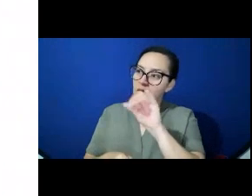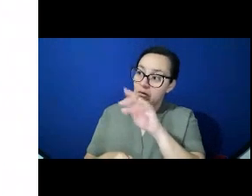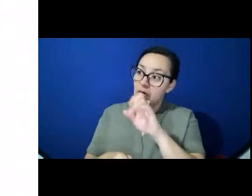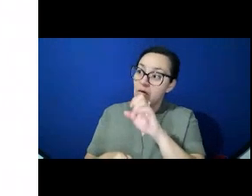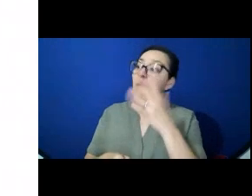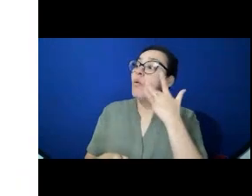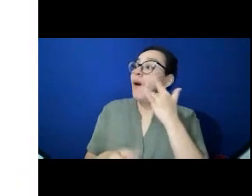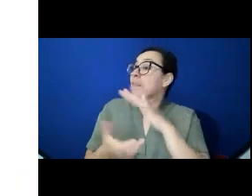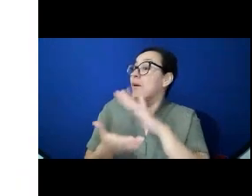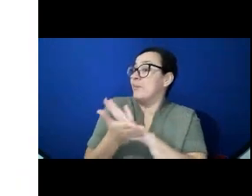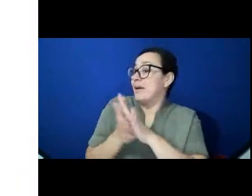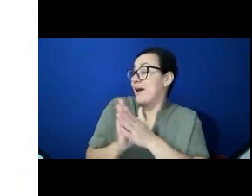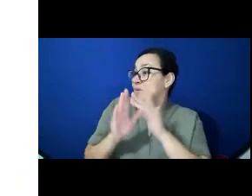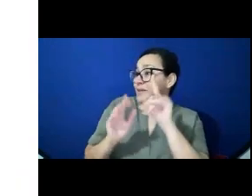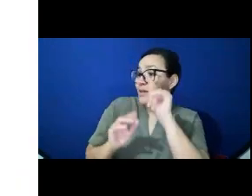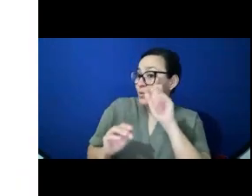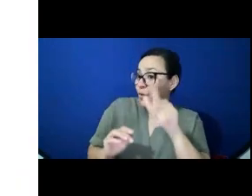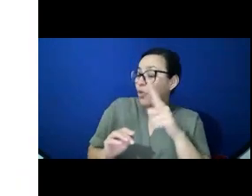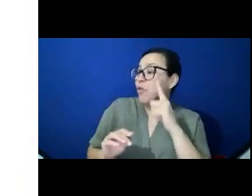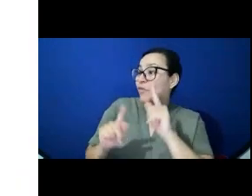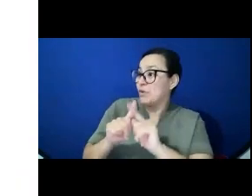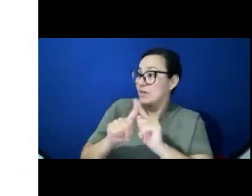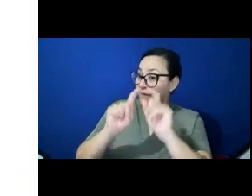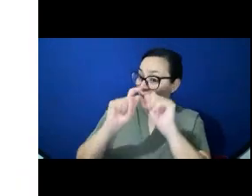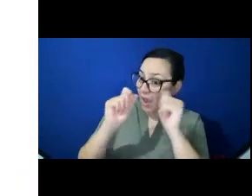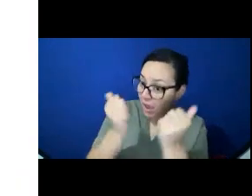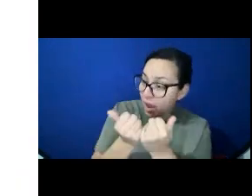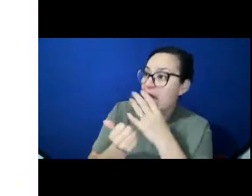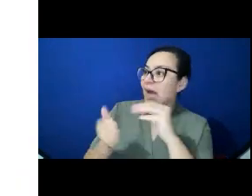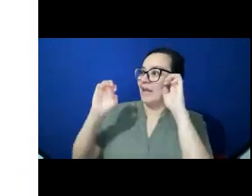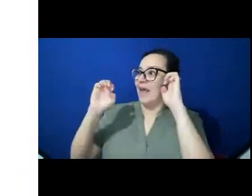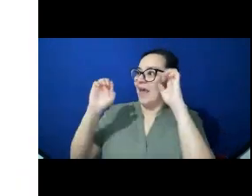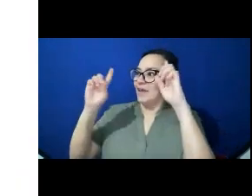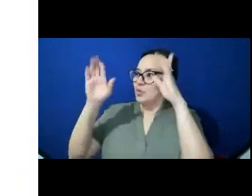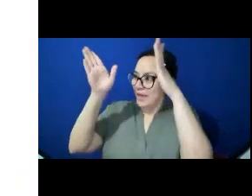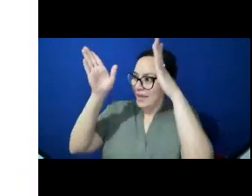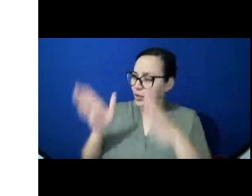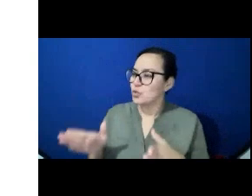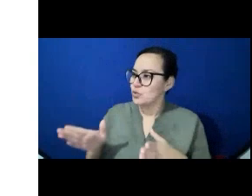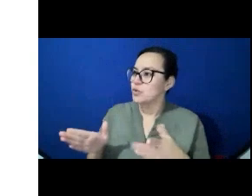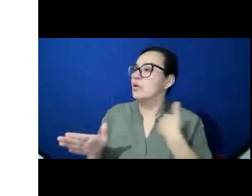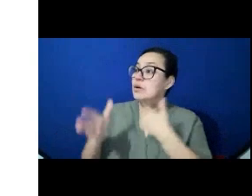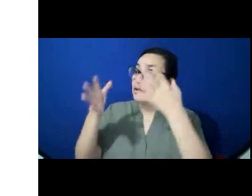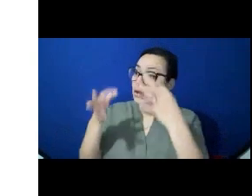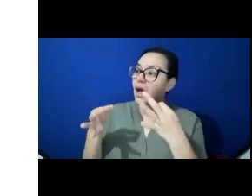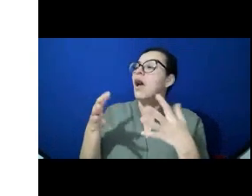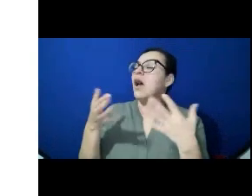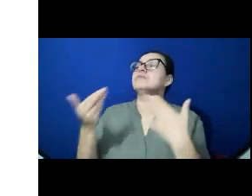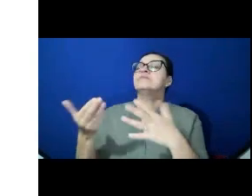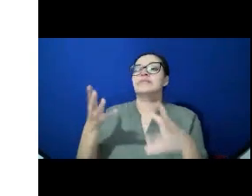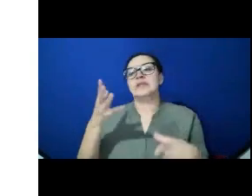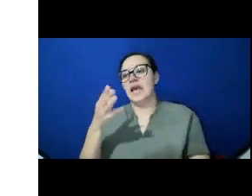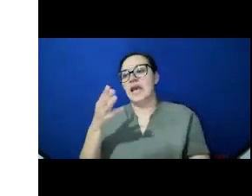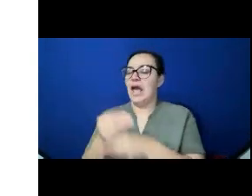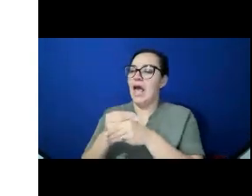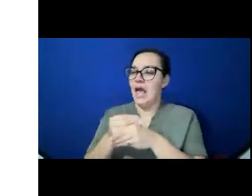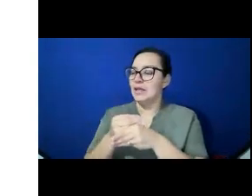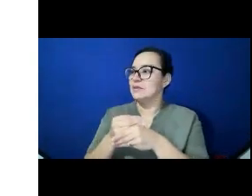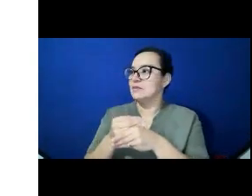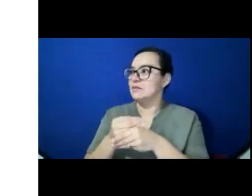for agency personnel. And so we decided that adding that level of rigorosidad or